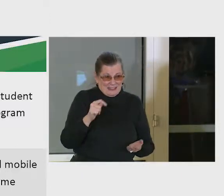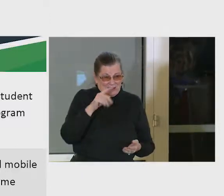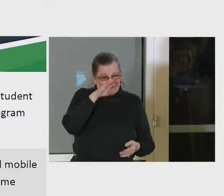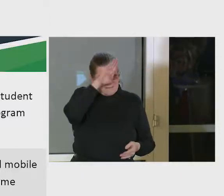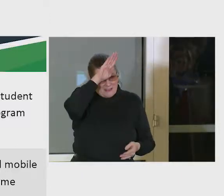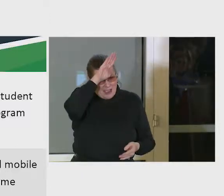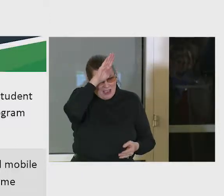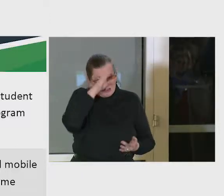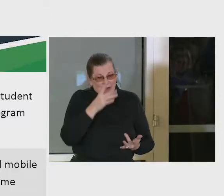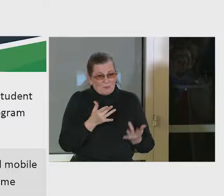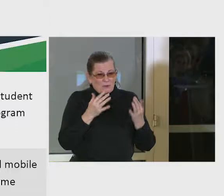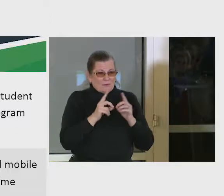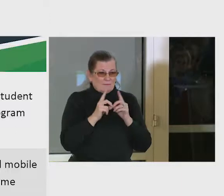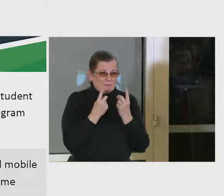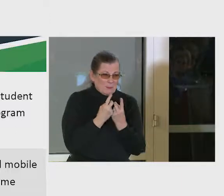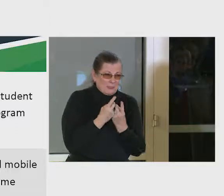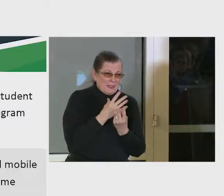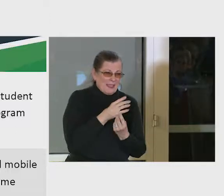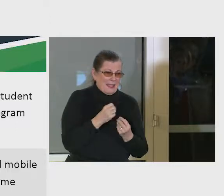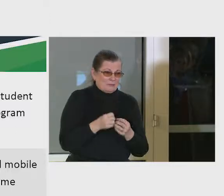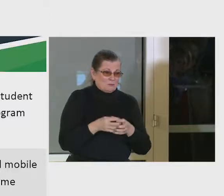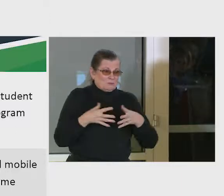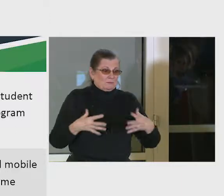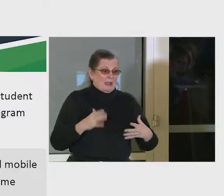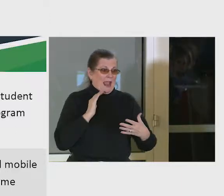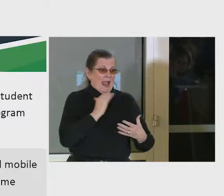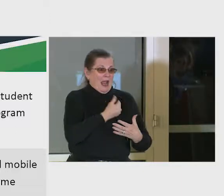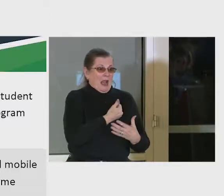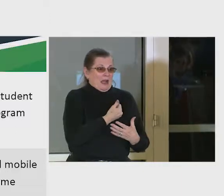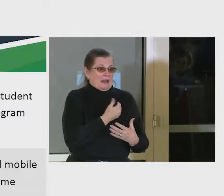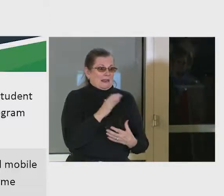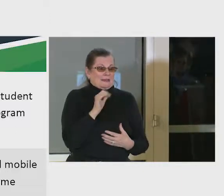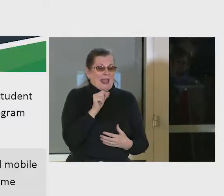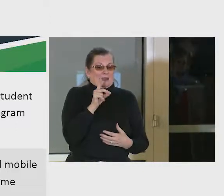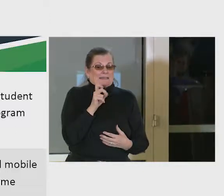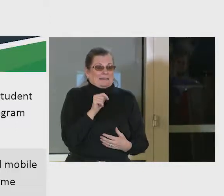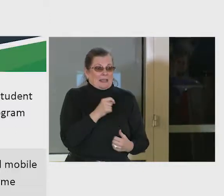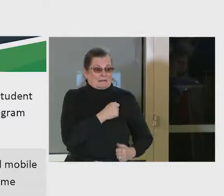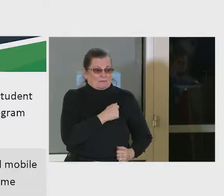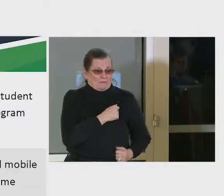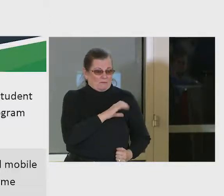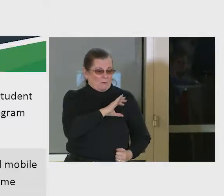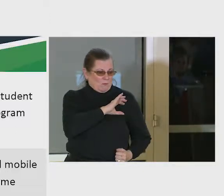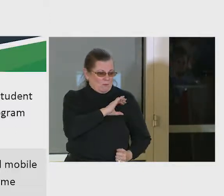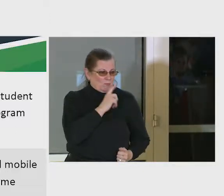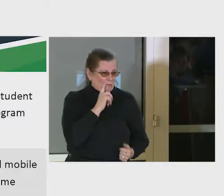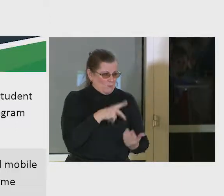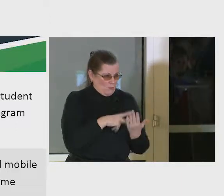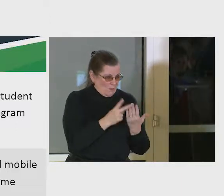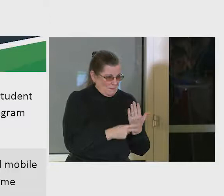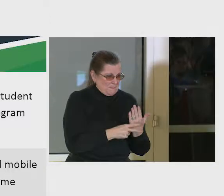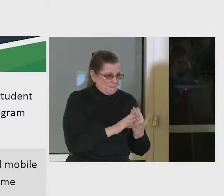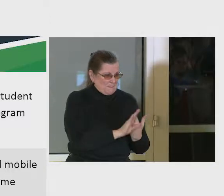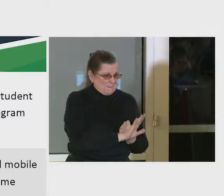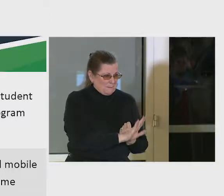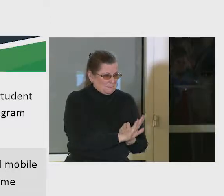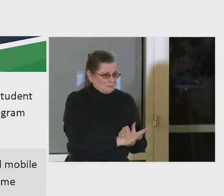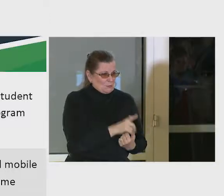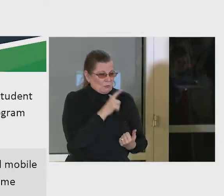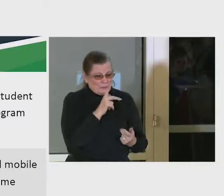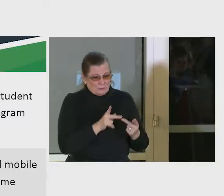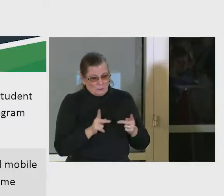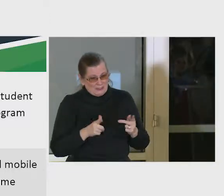expand our cadet program in the police department so that we can have a pathway for district residents to be able to